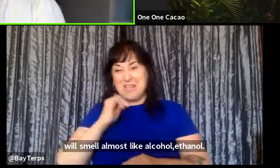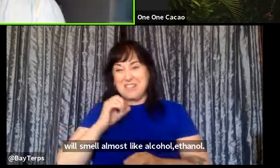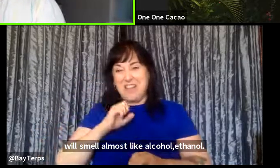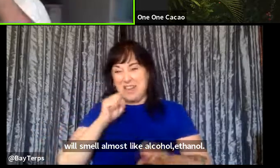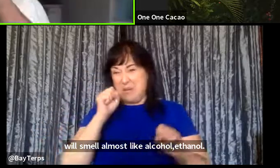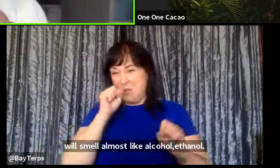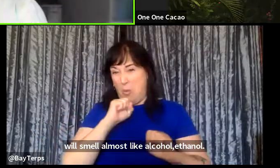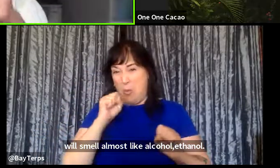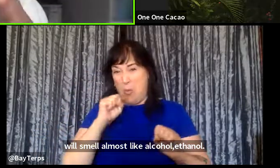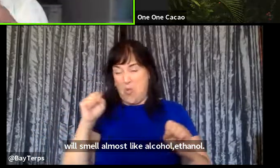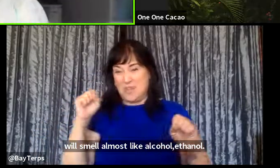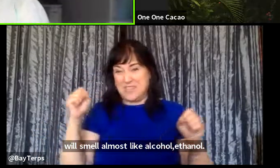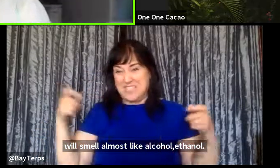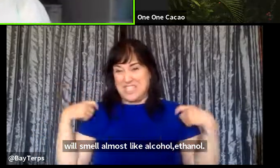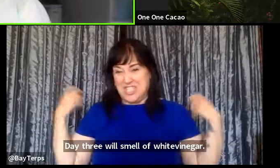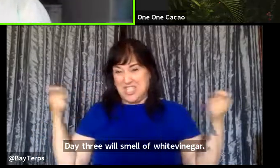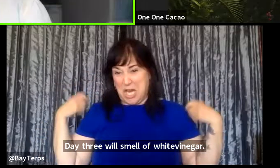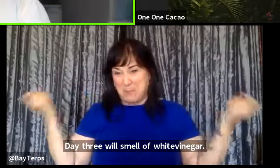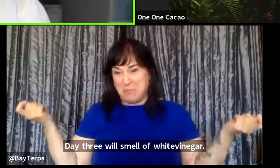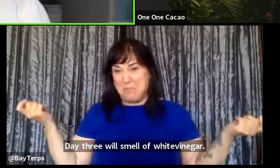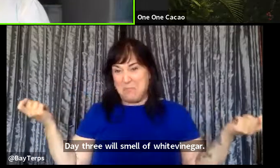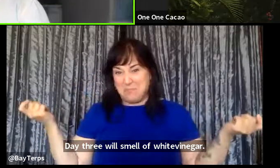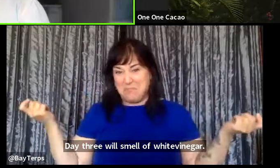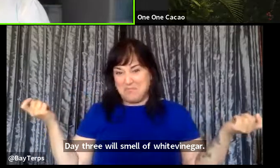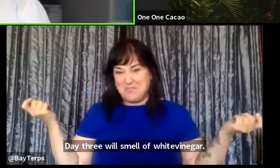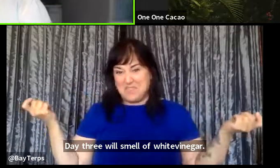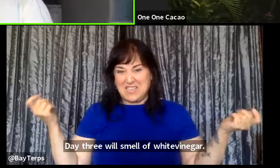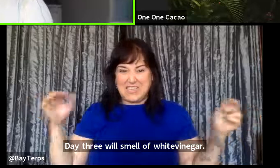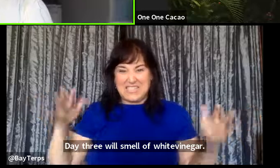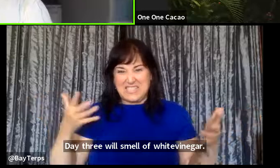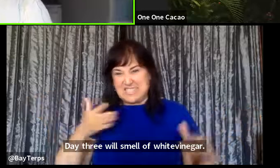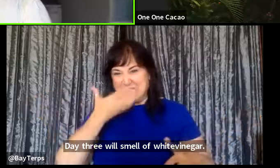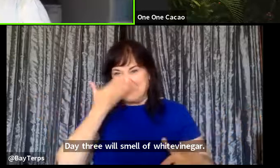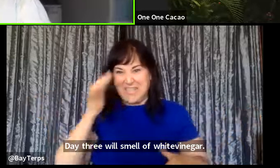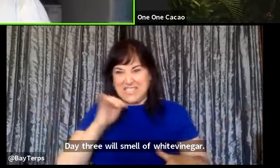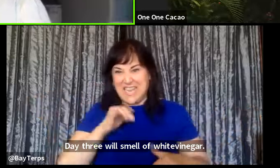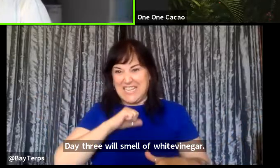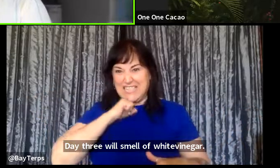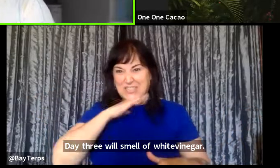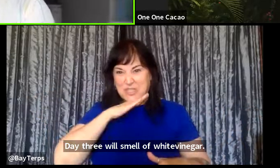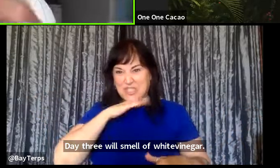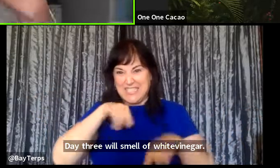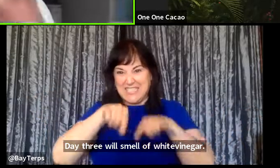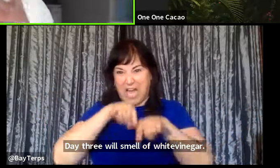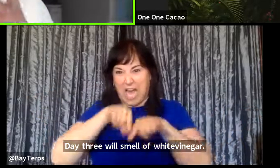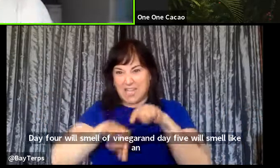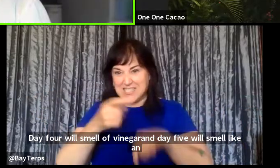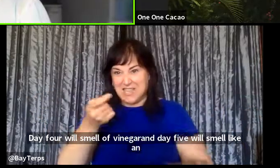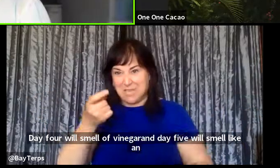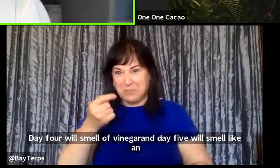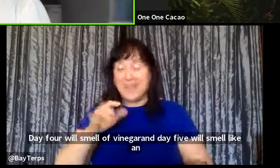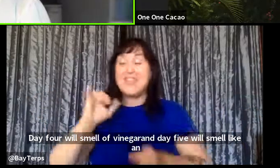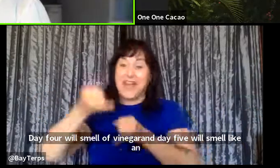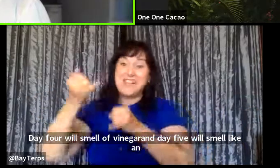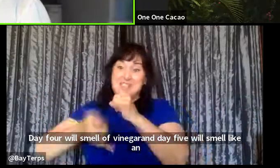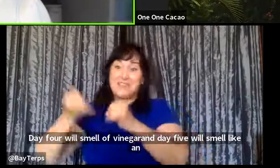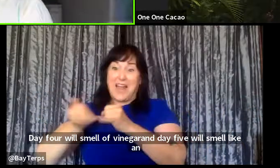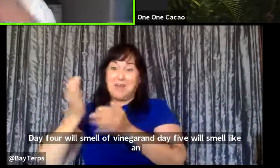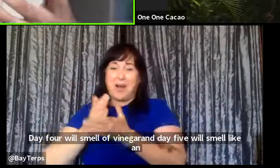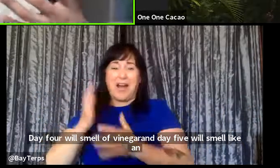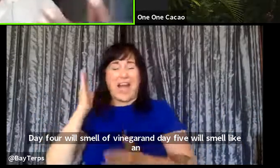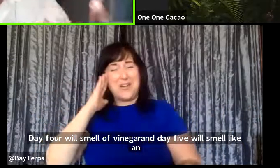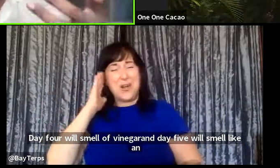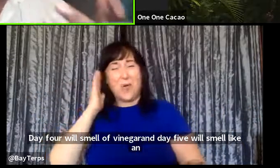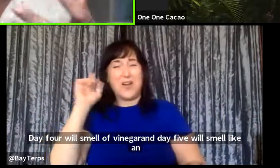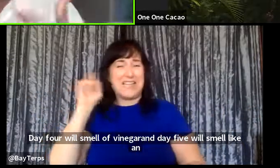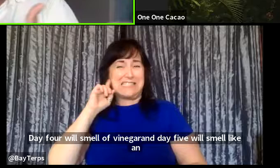cleaned and you get that slightly socky, stinky smell. That's the final stage. And I know it sounds disgusting, but we